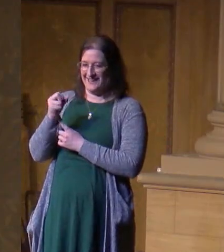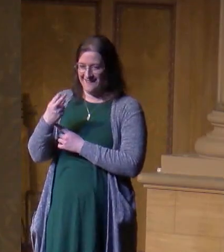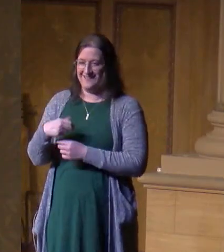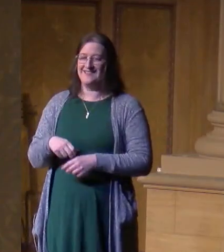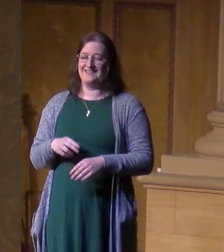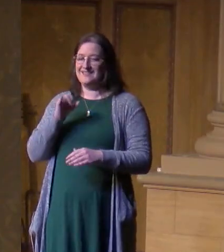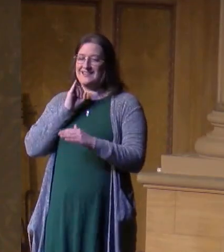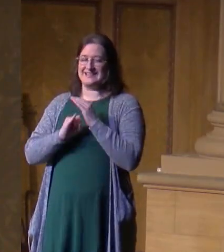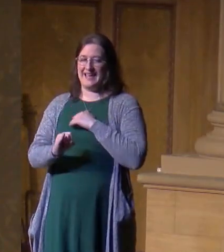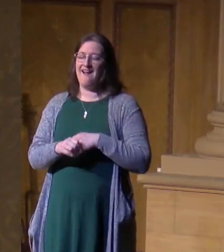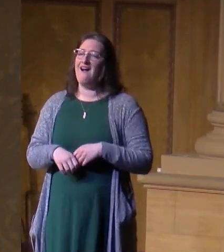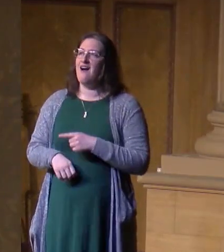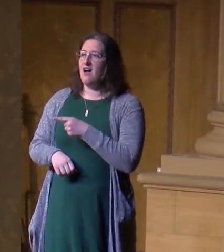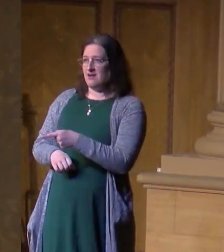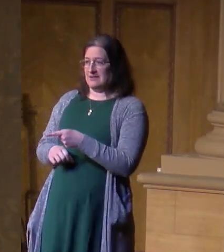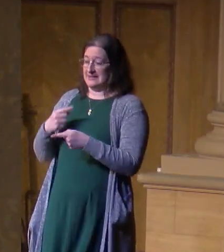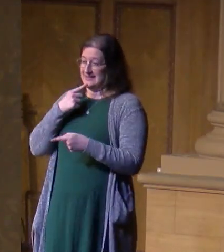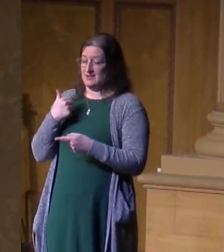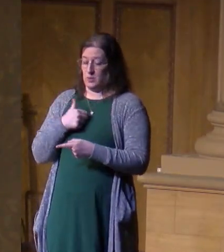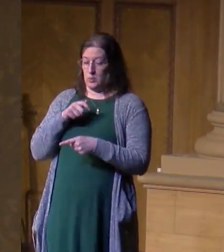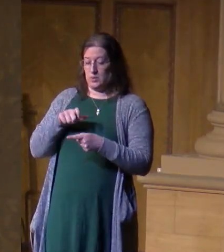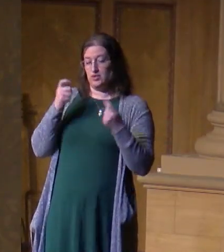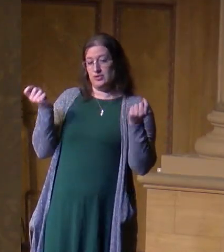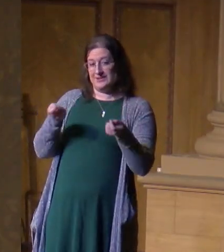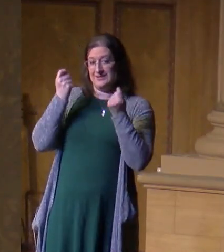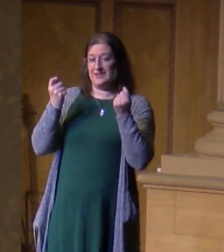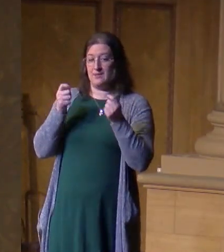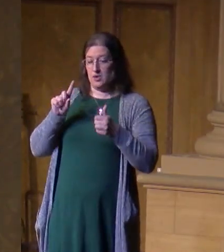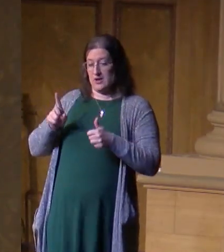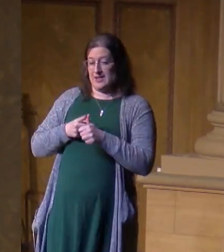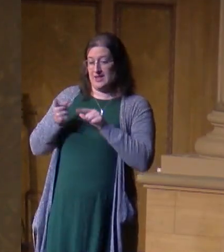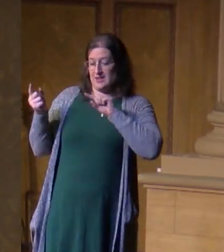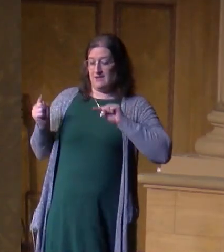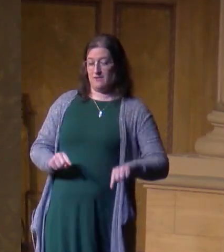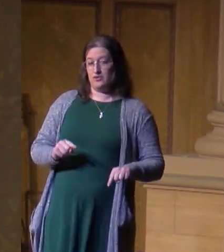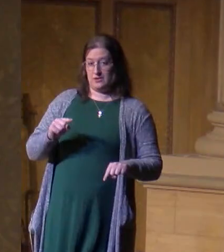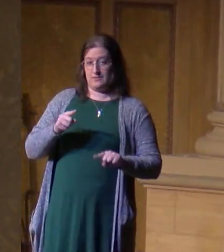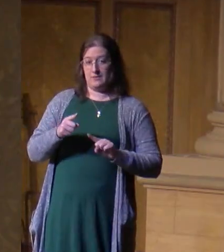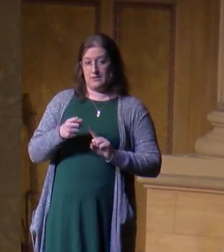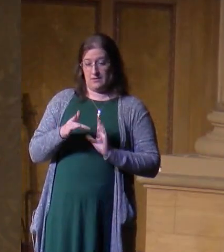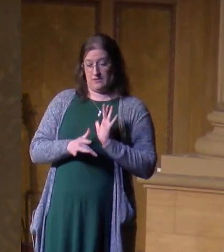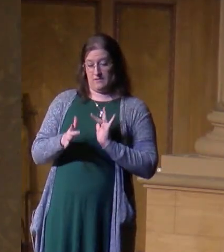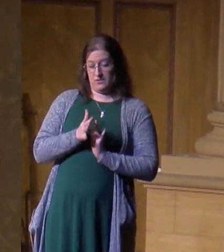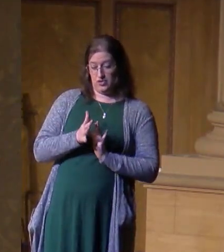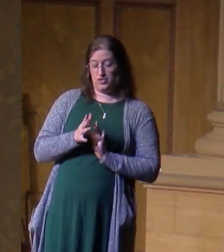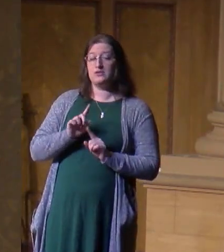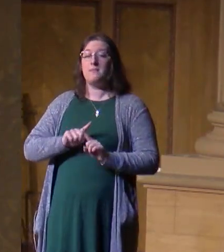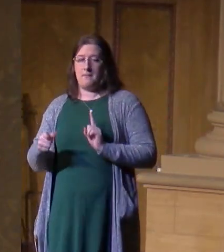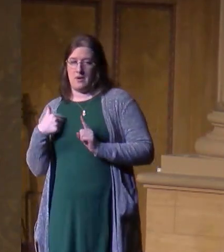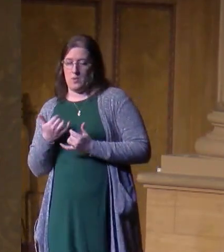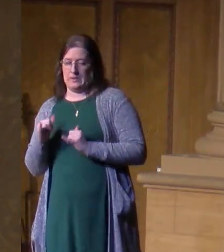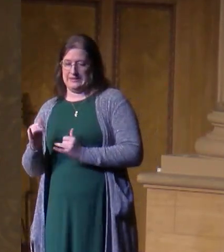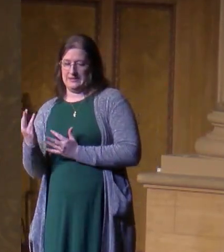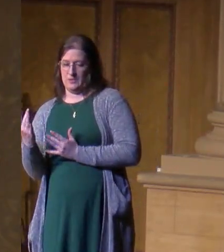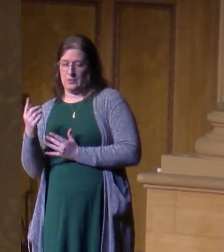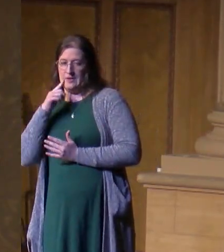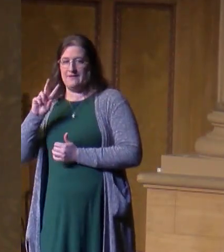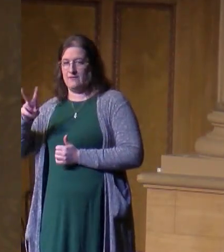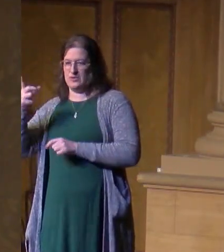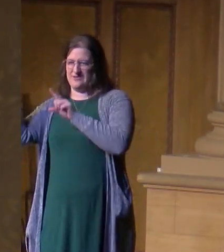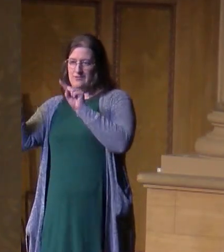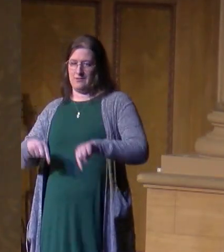as we celebrate the first coming of Jesus, even though we silhouette his second coming. This is in Isaiah chapter 25.